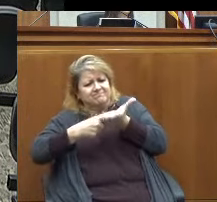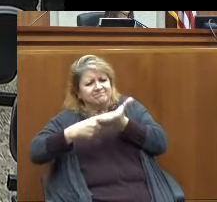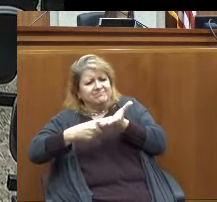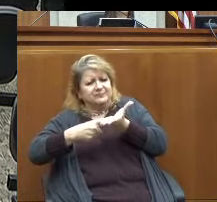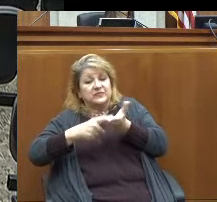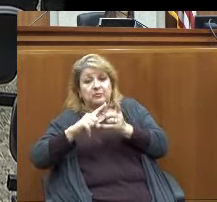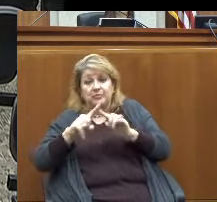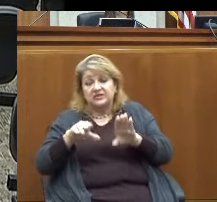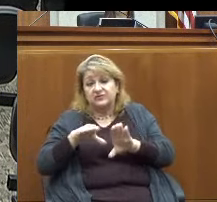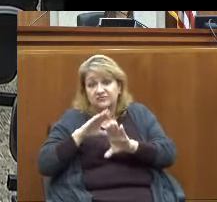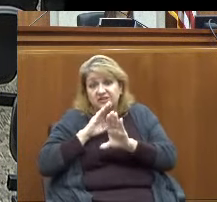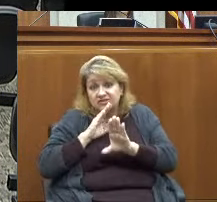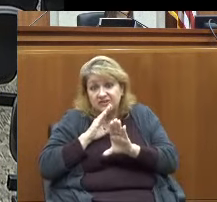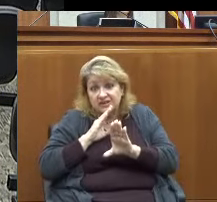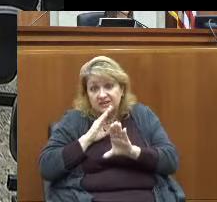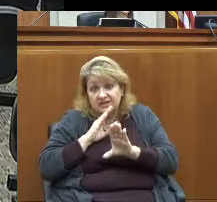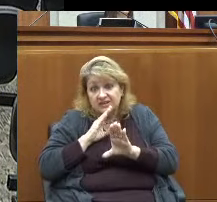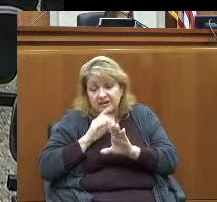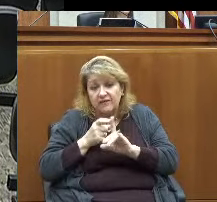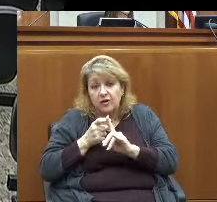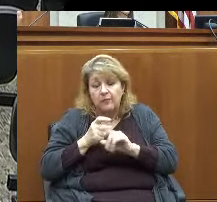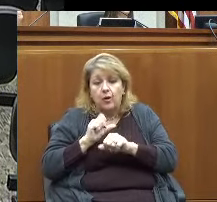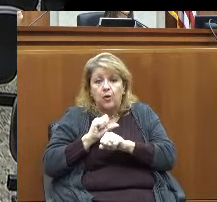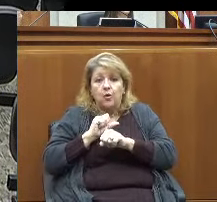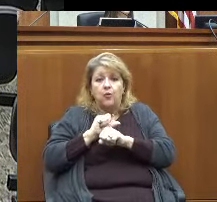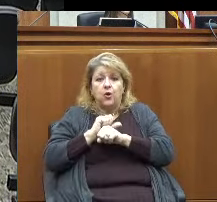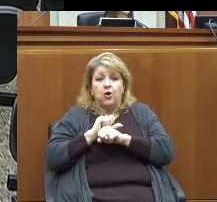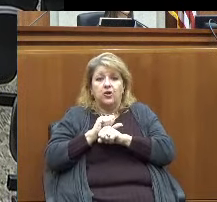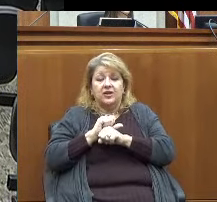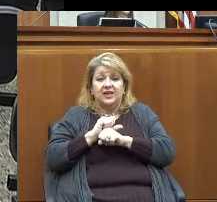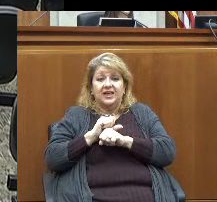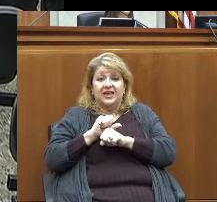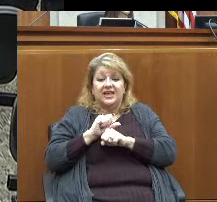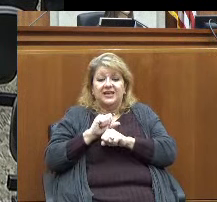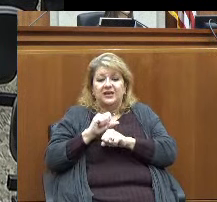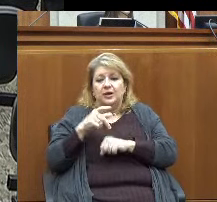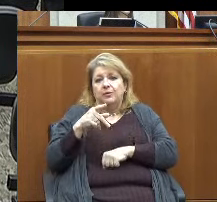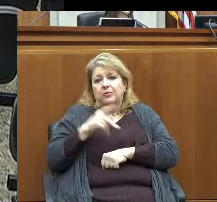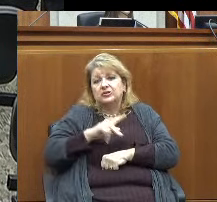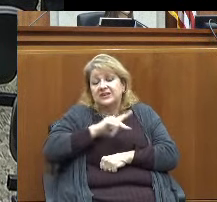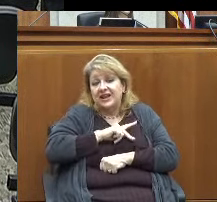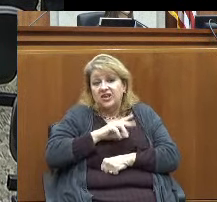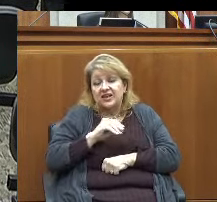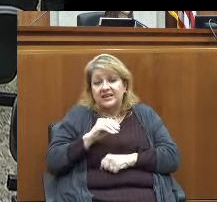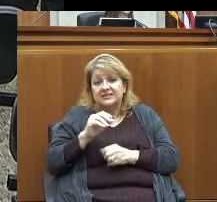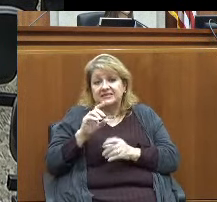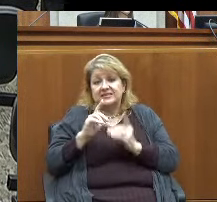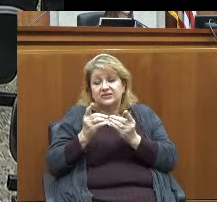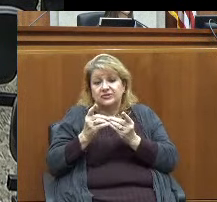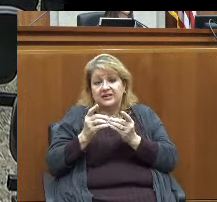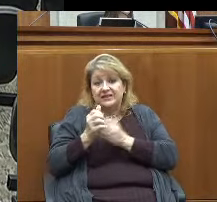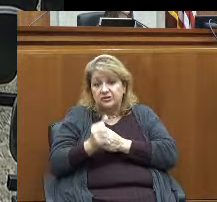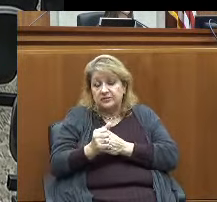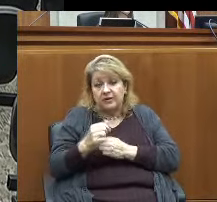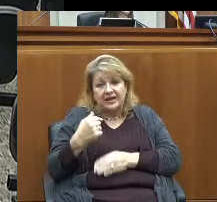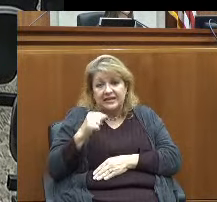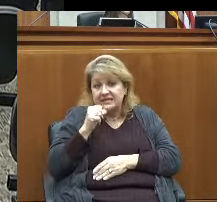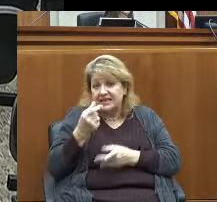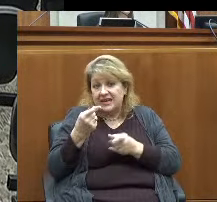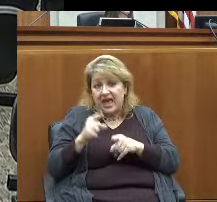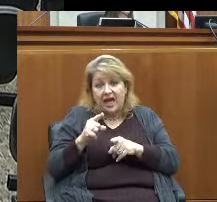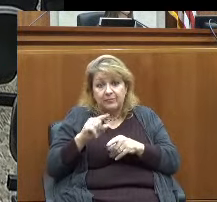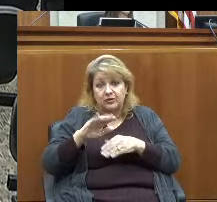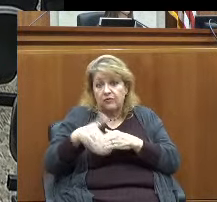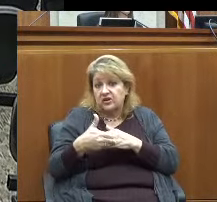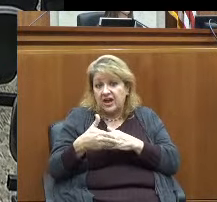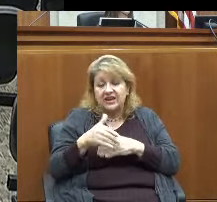as frustrating as it is from a personnel standpoint and now a district leadership position, we didn't get here overnight. We're not